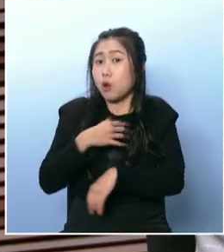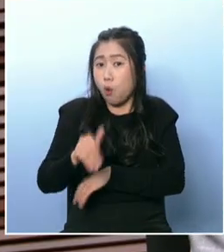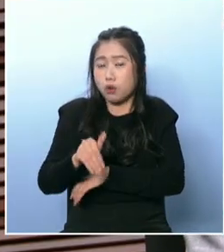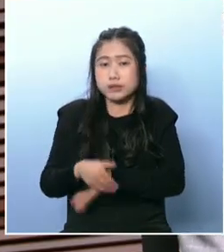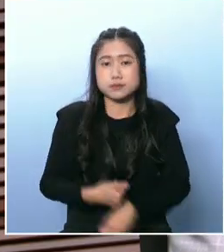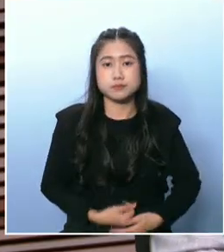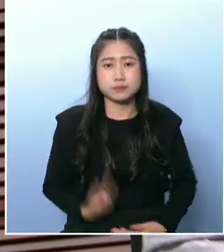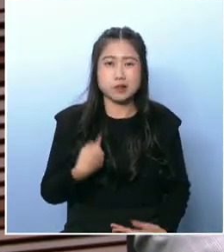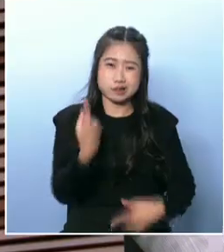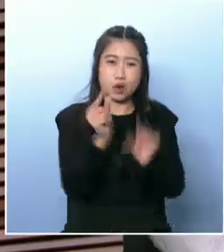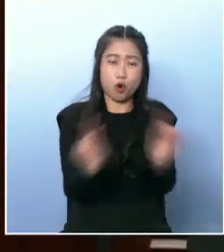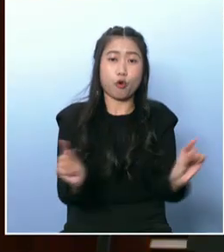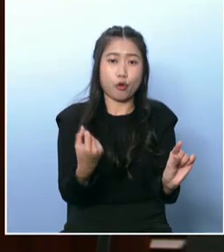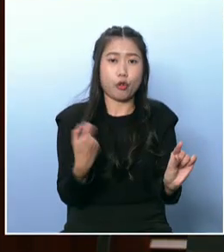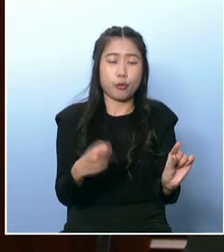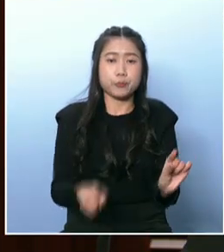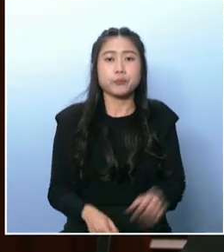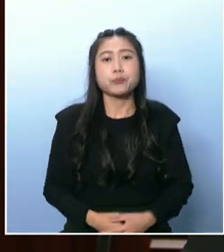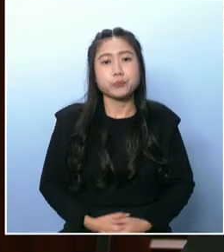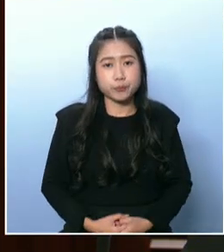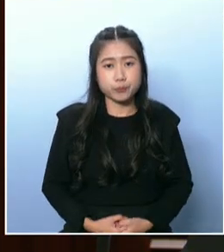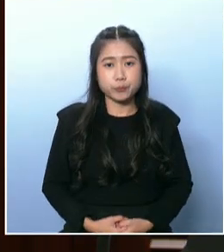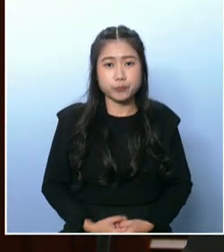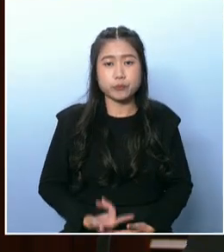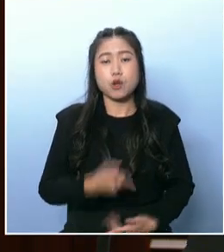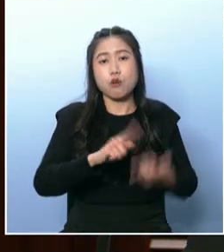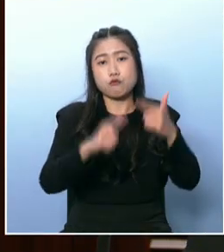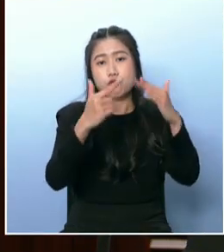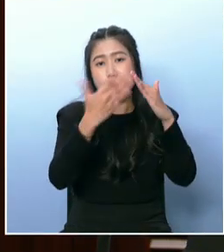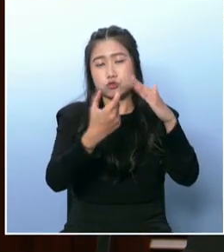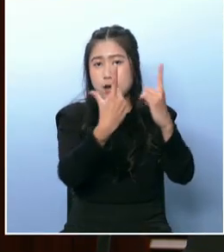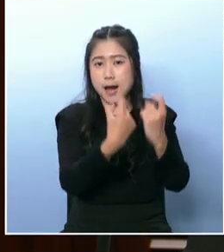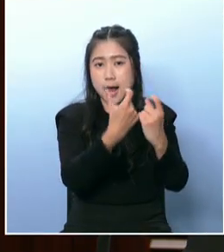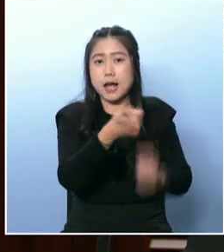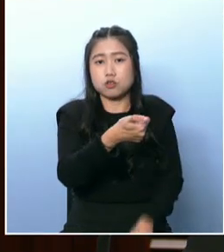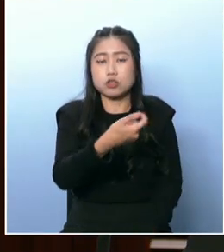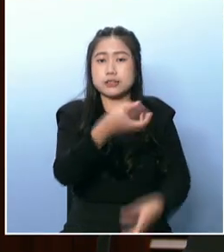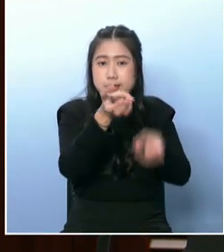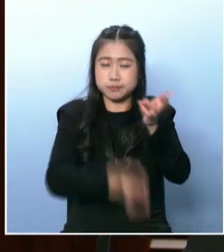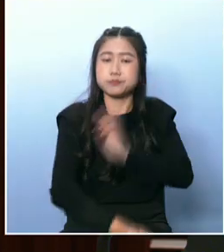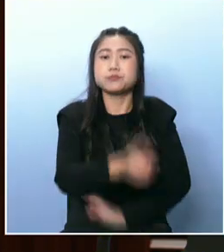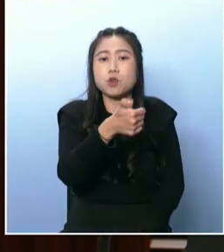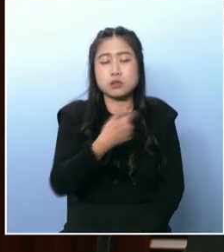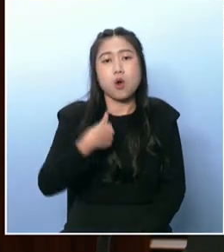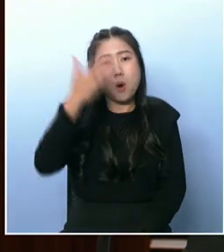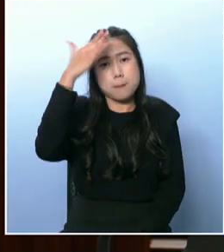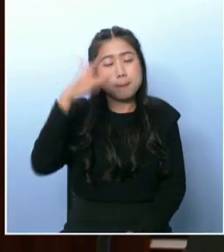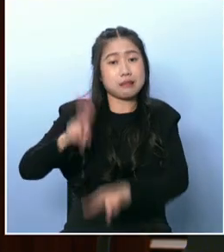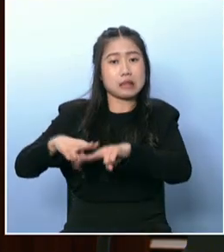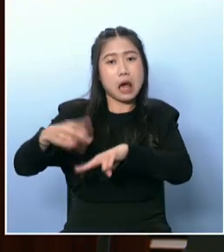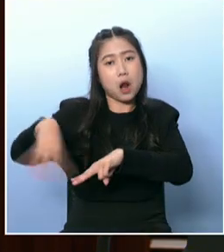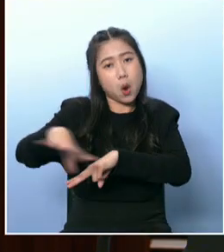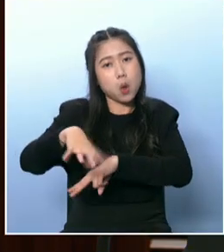at the residential services in the Bay Area as well. Well, thank you, Undersecretary, for the detailed explanation.